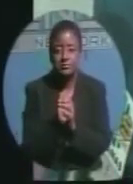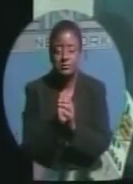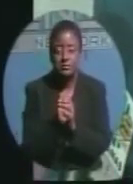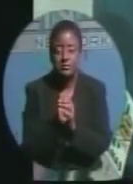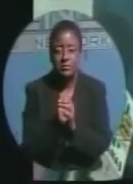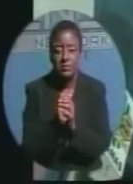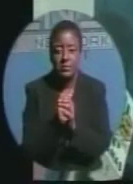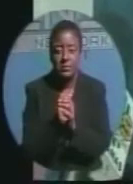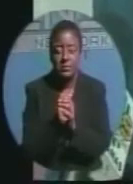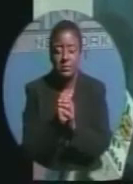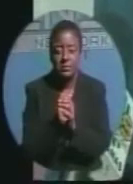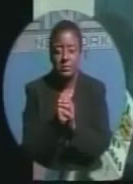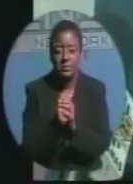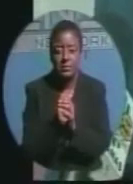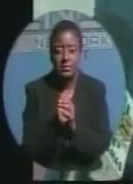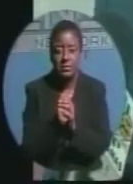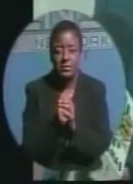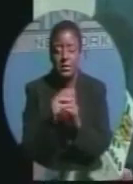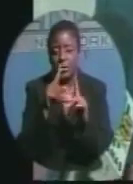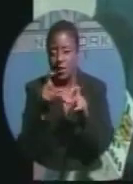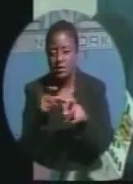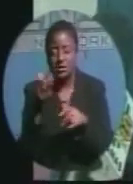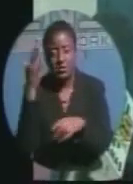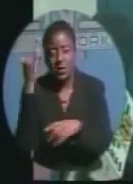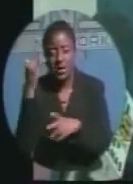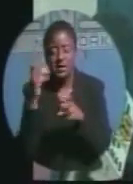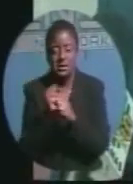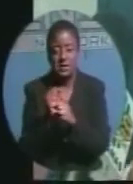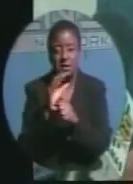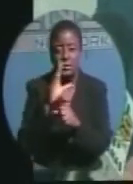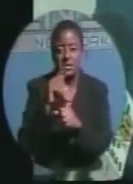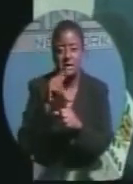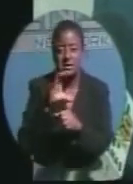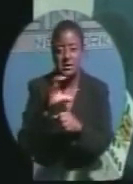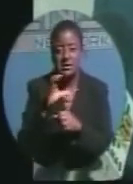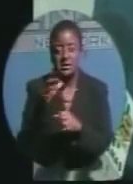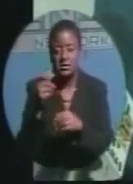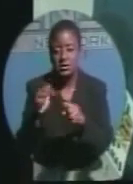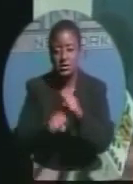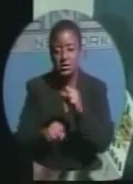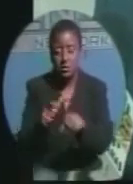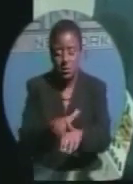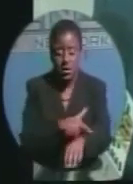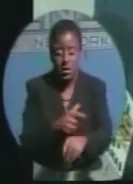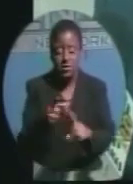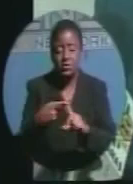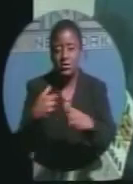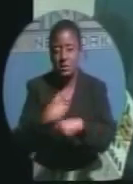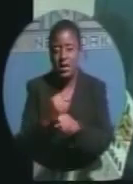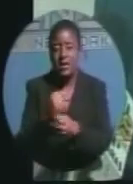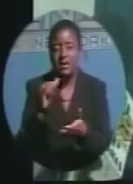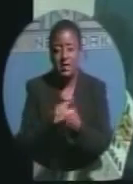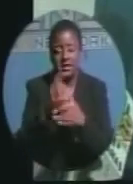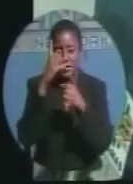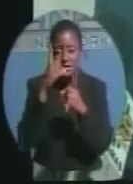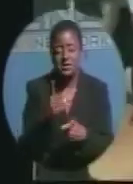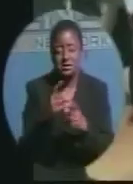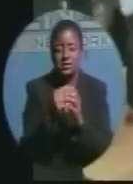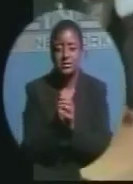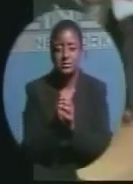business so long to make that decision, but you know the decision's made, and now we're kind of just working through that whole